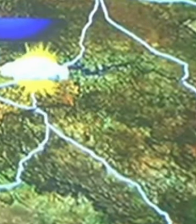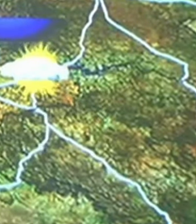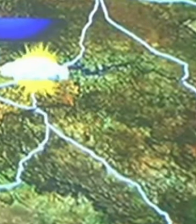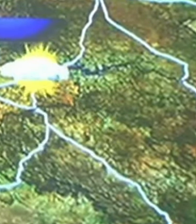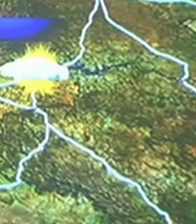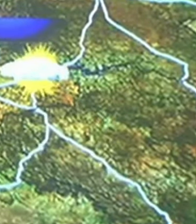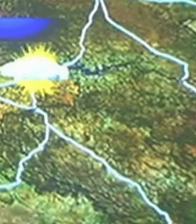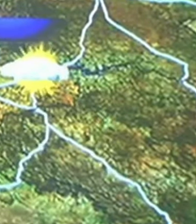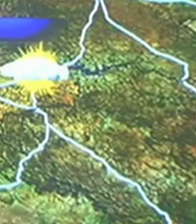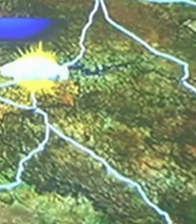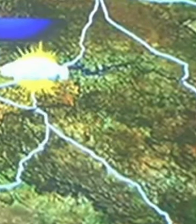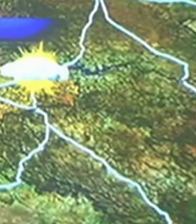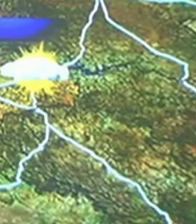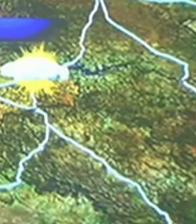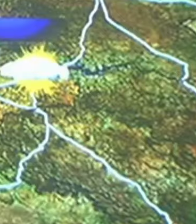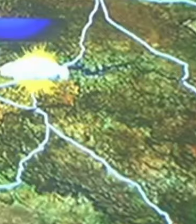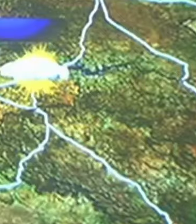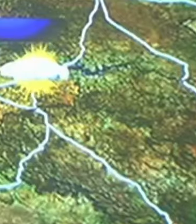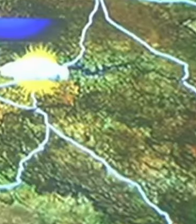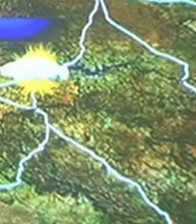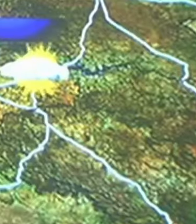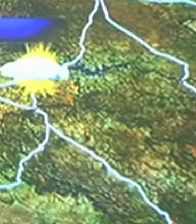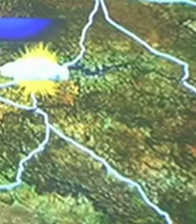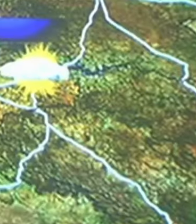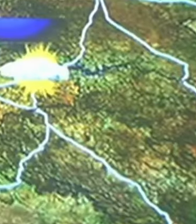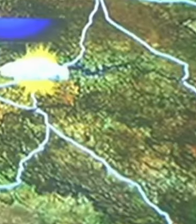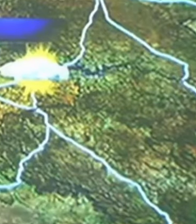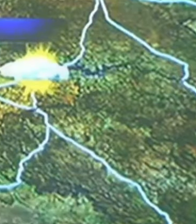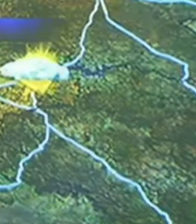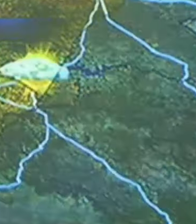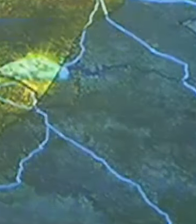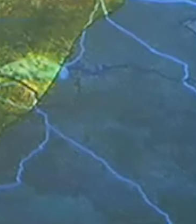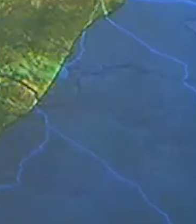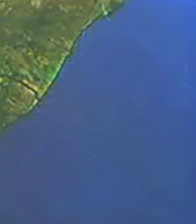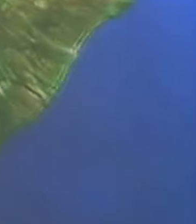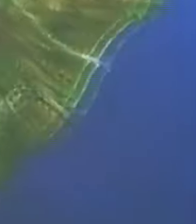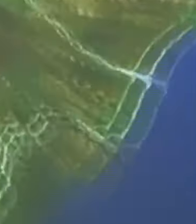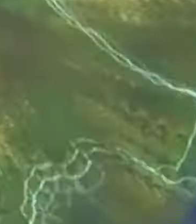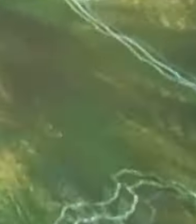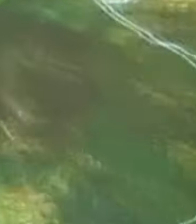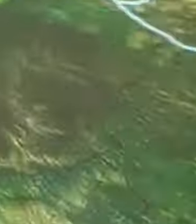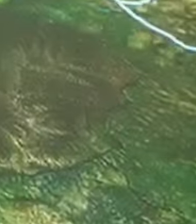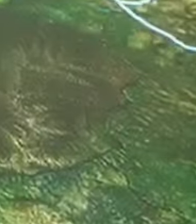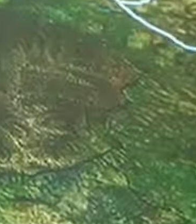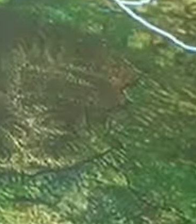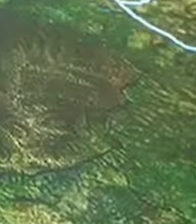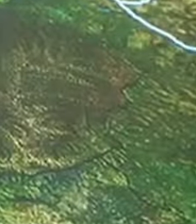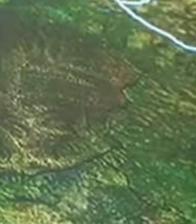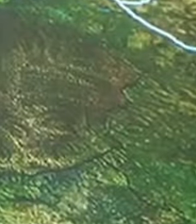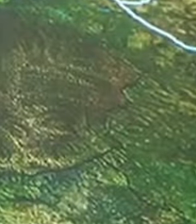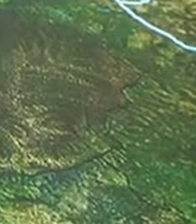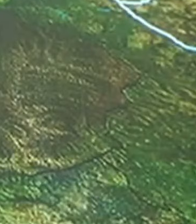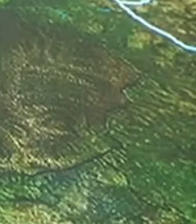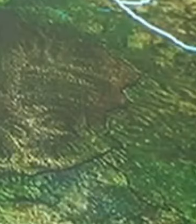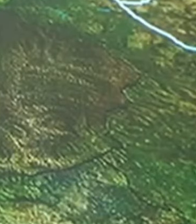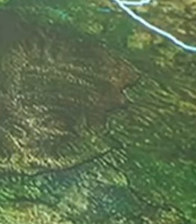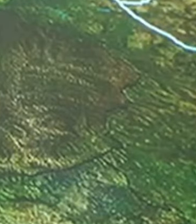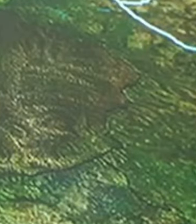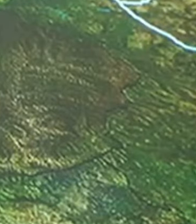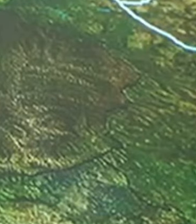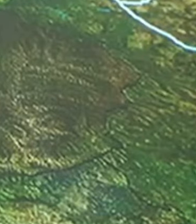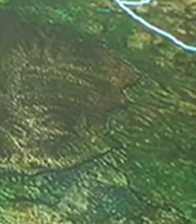paleboa la ka moswane le tla fiša ka bo Upington ka bo Kuruman ka bo Kimberley go tsena bjale ka bo di-Ag rata ke masompedi tshela re ya gona ka dikarolong tša ka Freystata